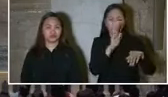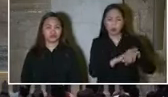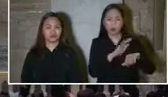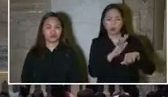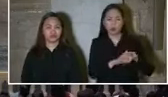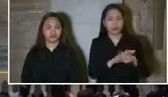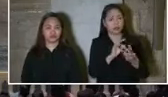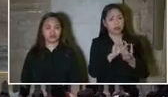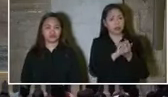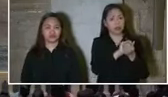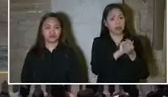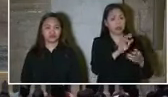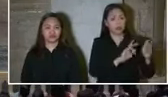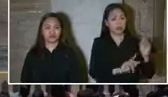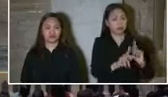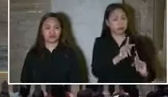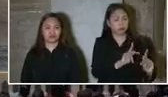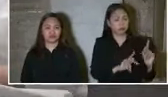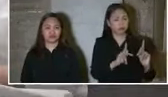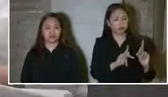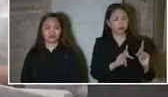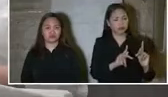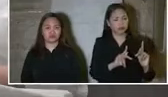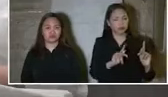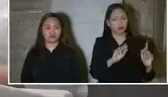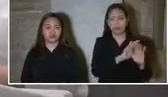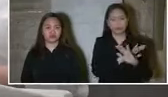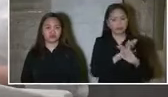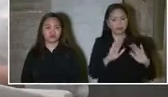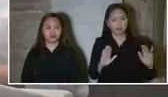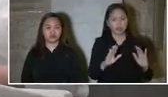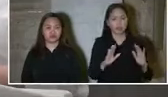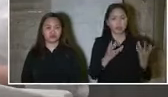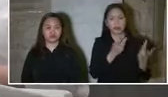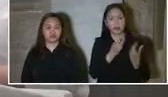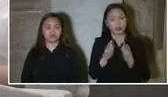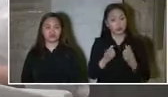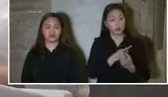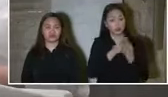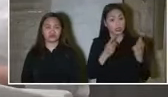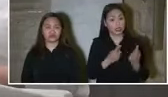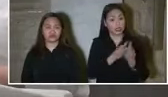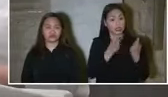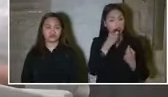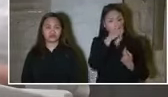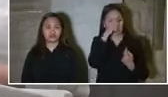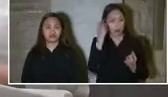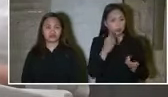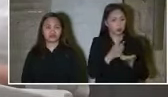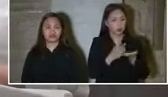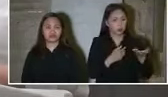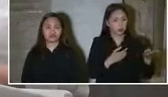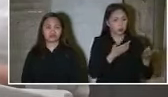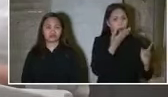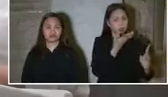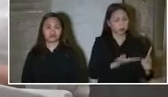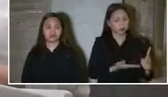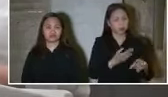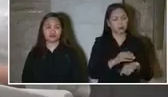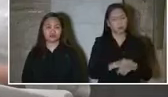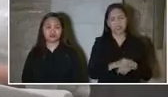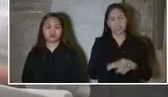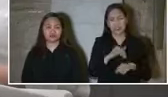fellow citizen. Do not incur sin because of him. Take no